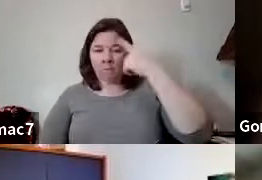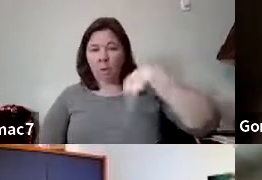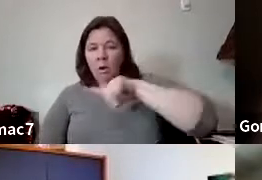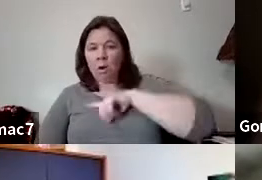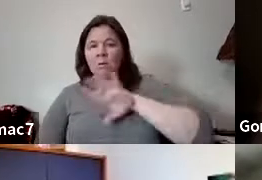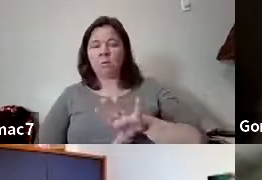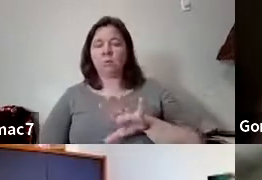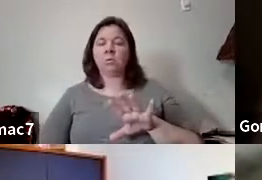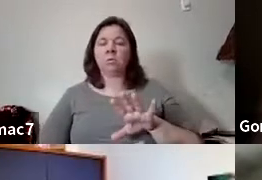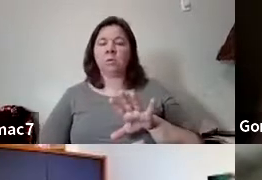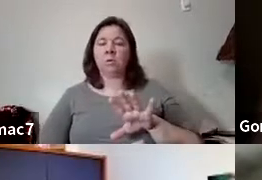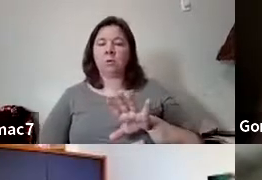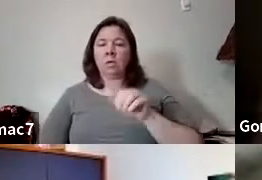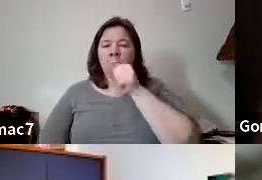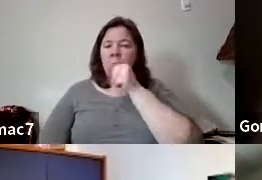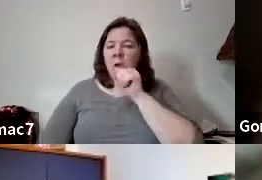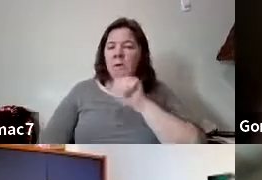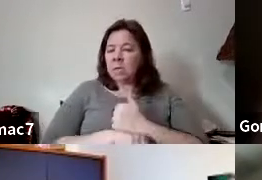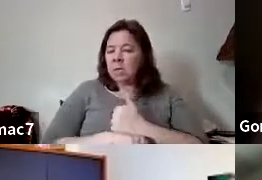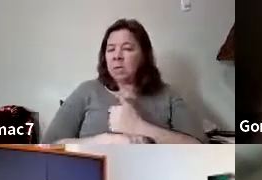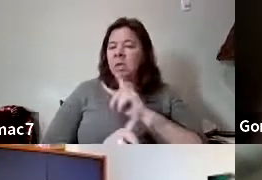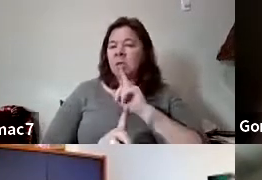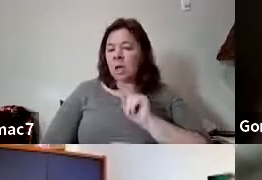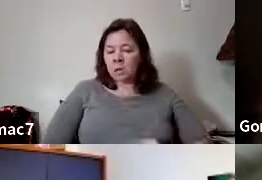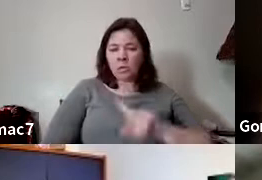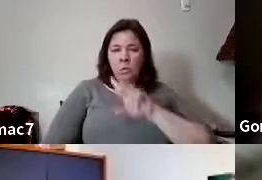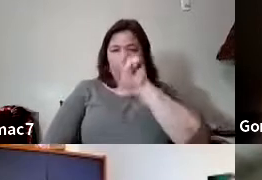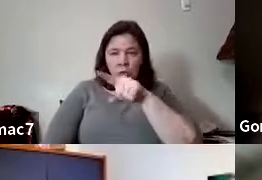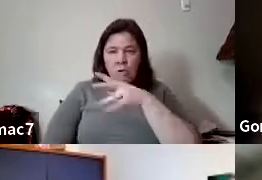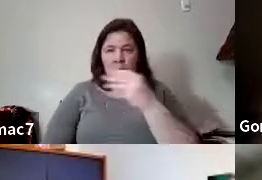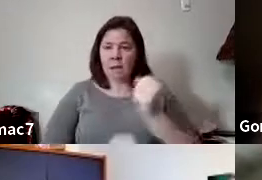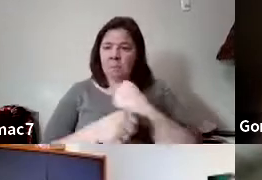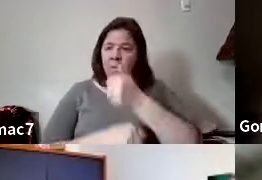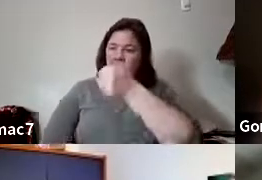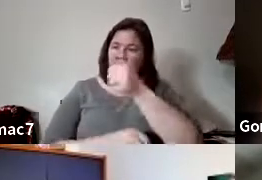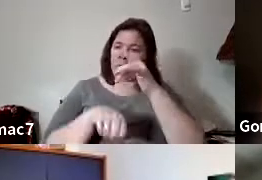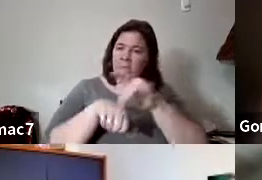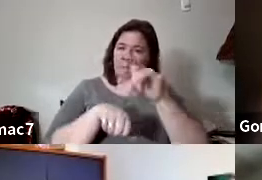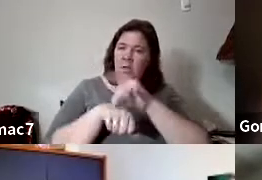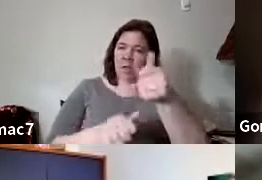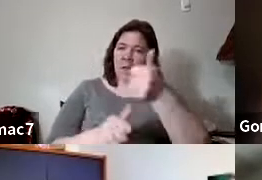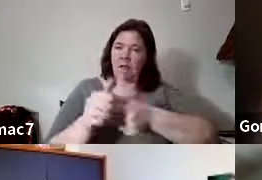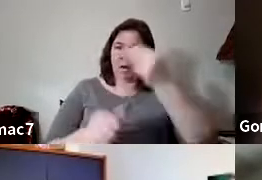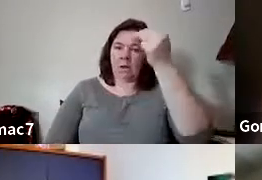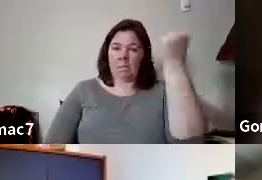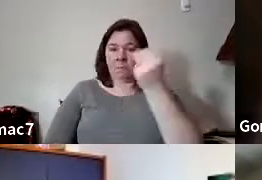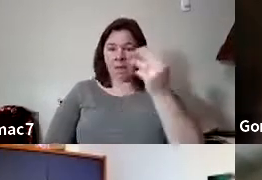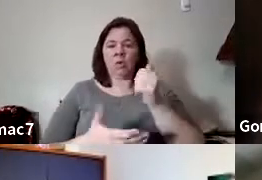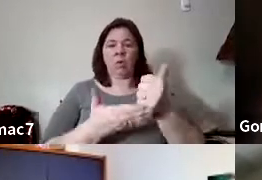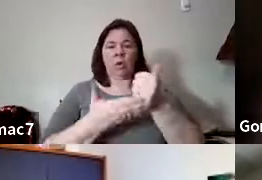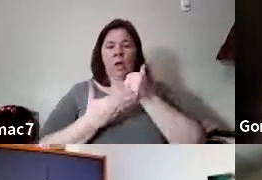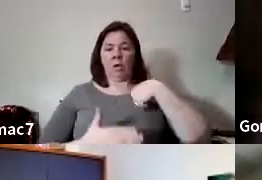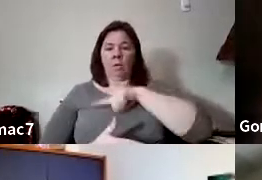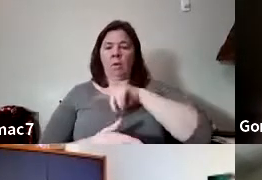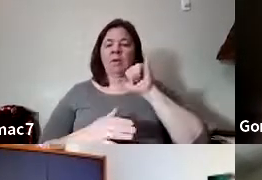so, just in a very private setting, answering questions and making himself available every Monday to help us out. So that